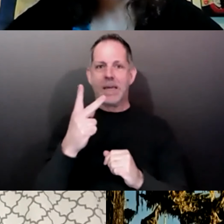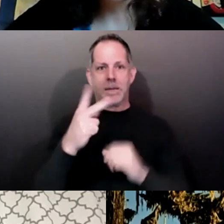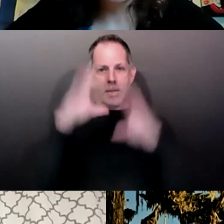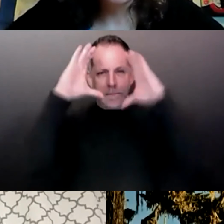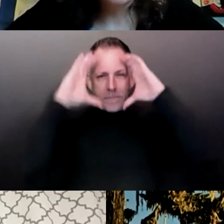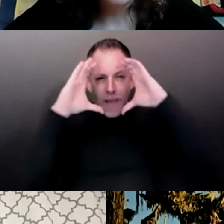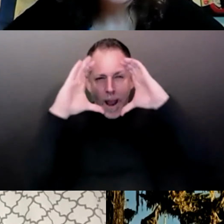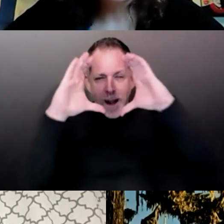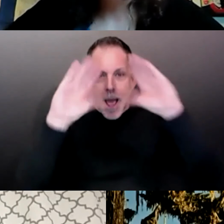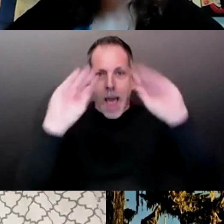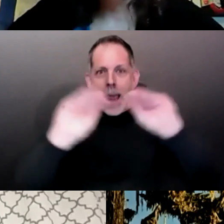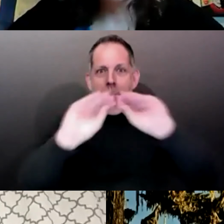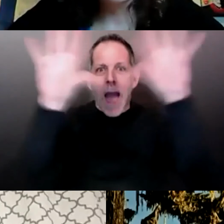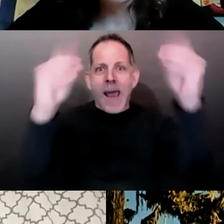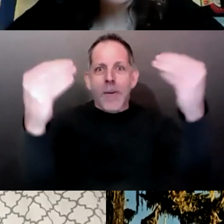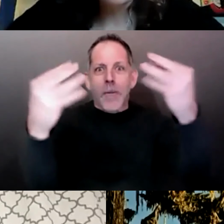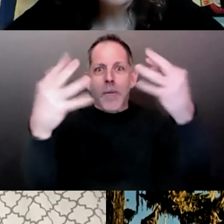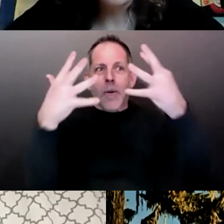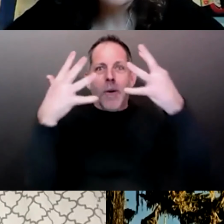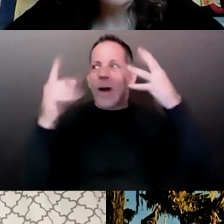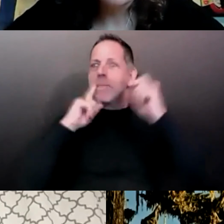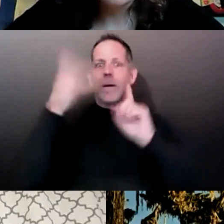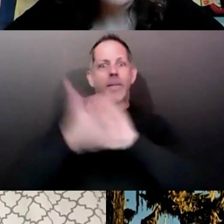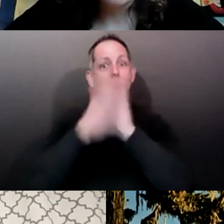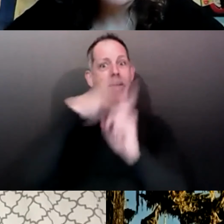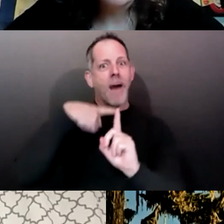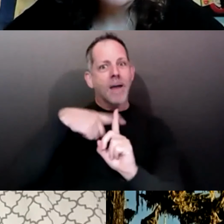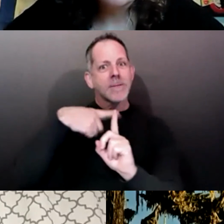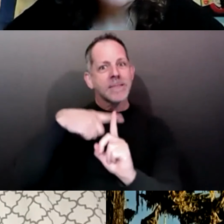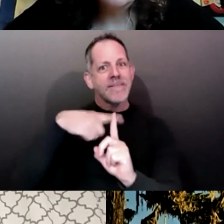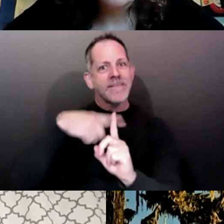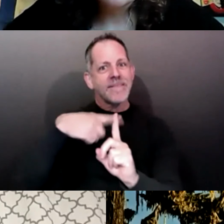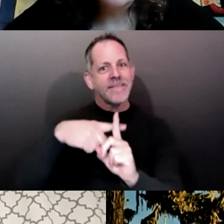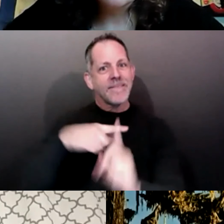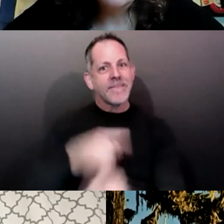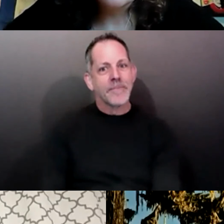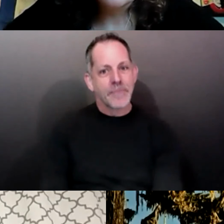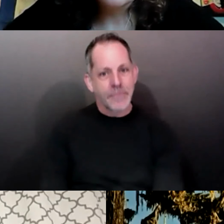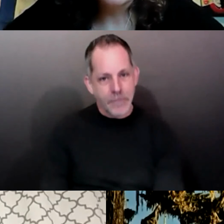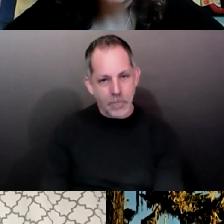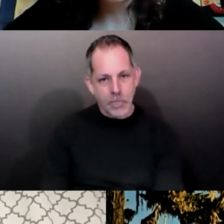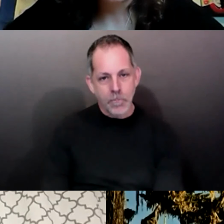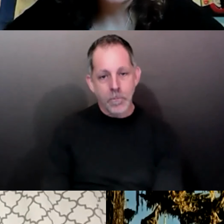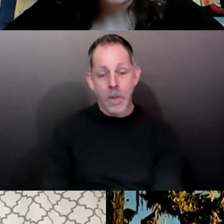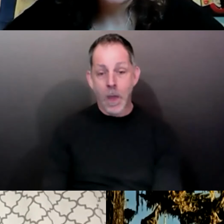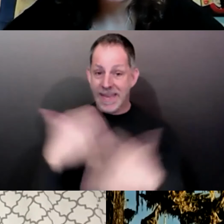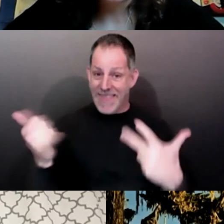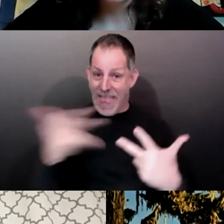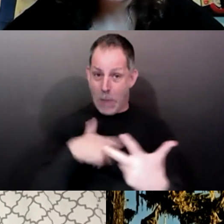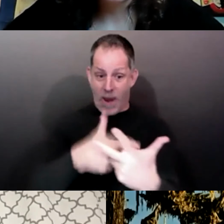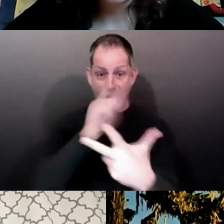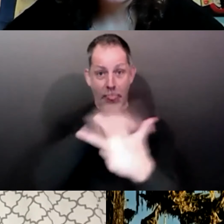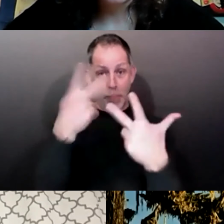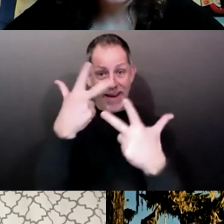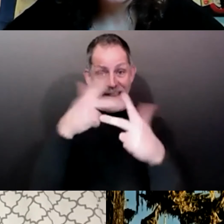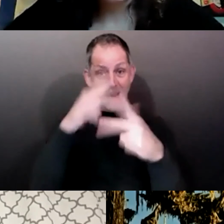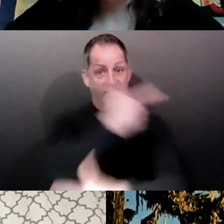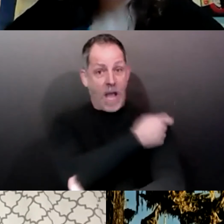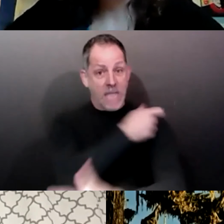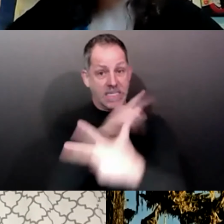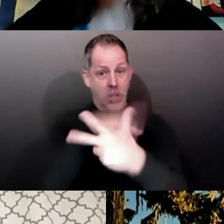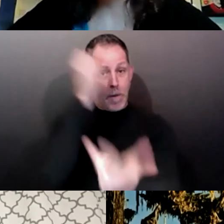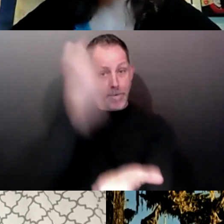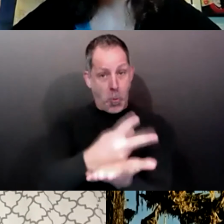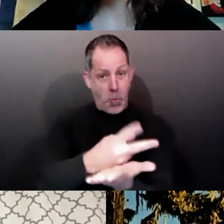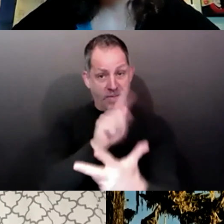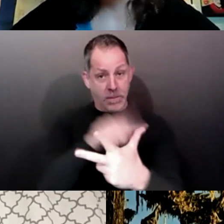been done. We now have 3 vaccines approved for use in the US, and we've had 2 in the county, and we will shortly be getting